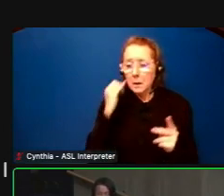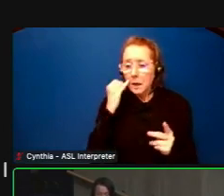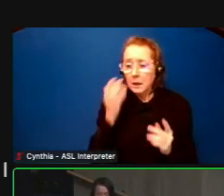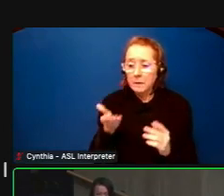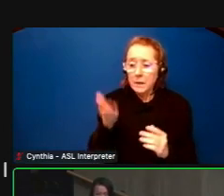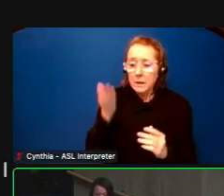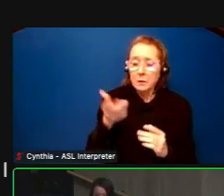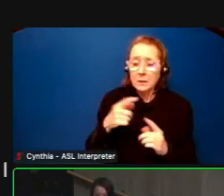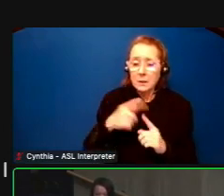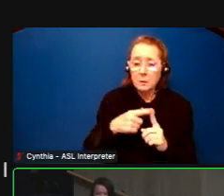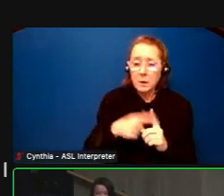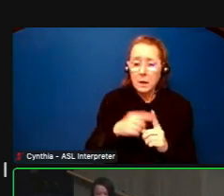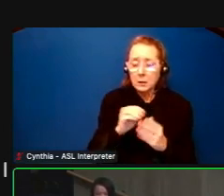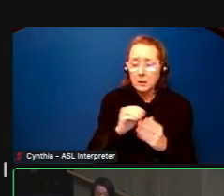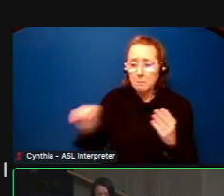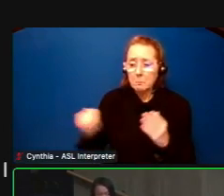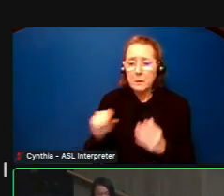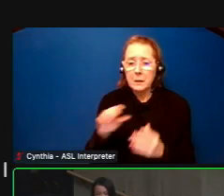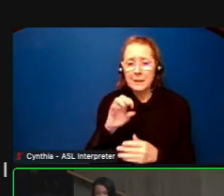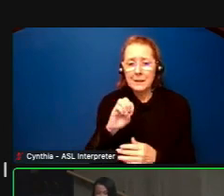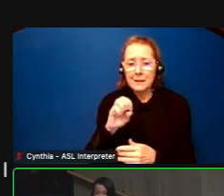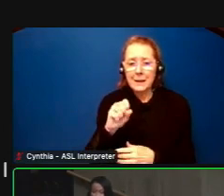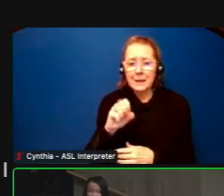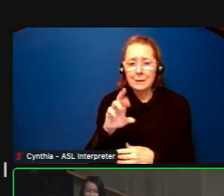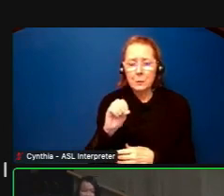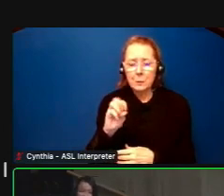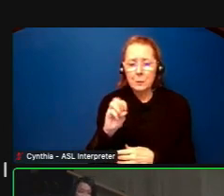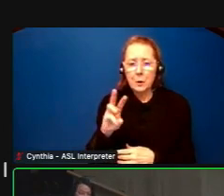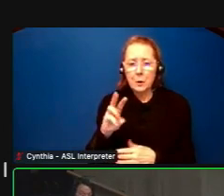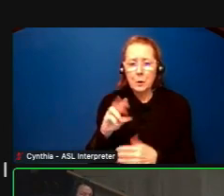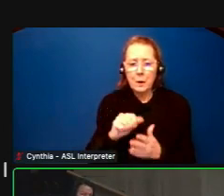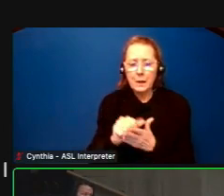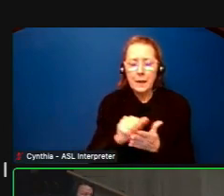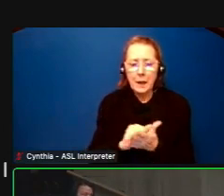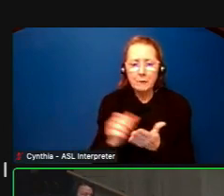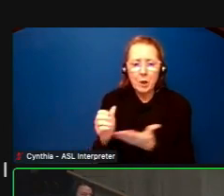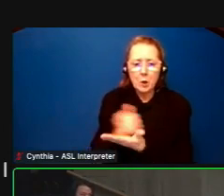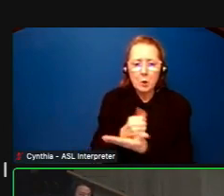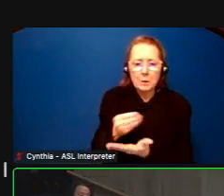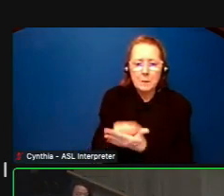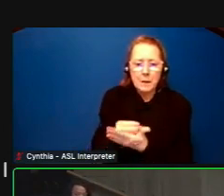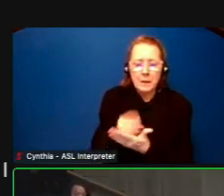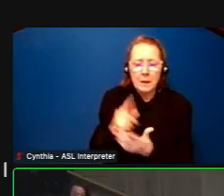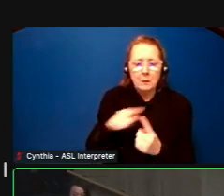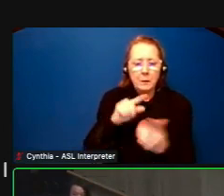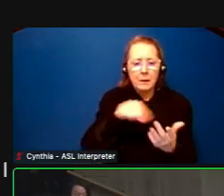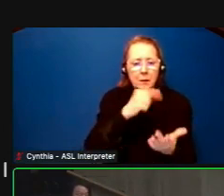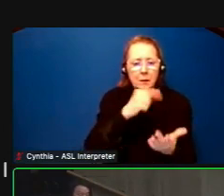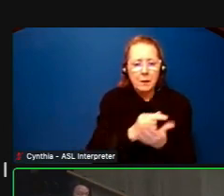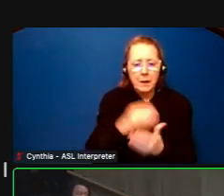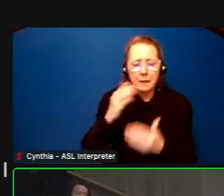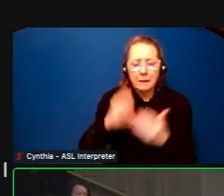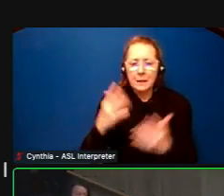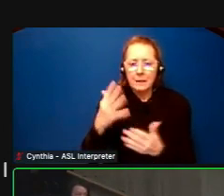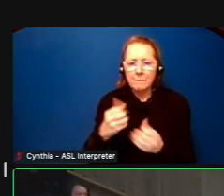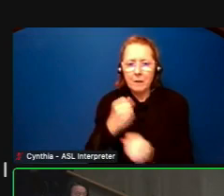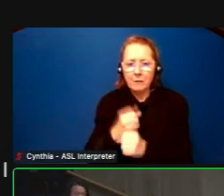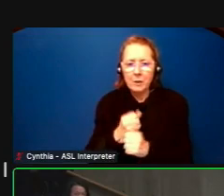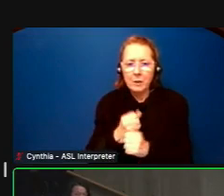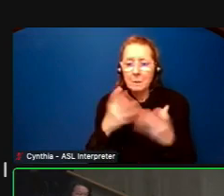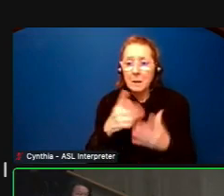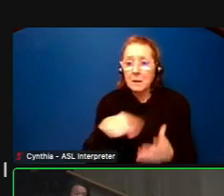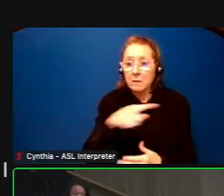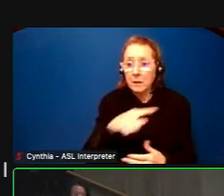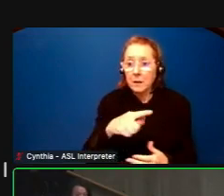into an escrow account that then earns them money. At the end of the 5 years when they graduate with that, many of them have had upwards of anywhere